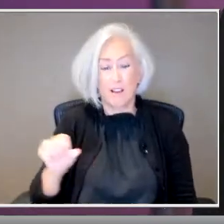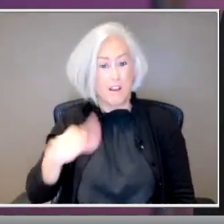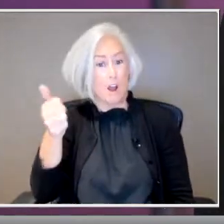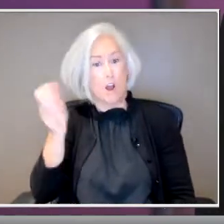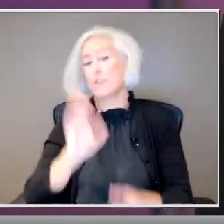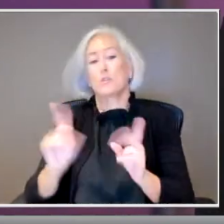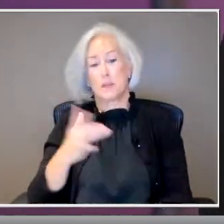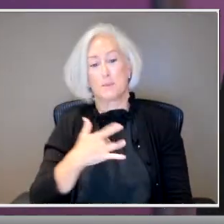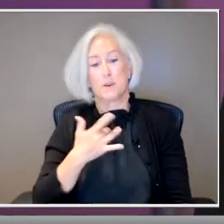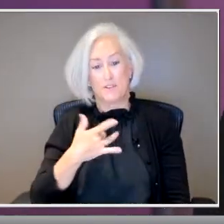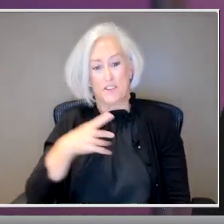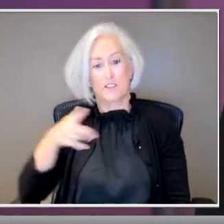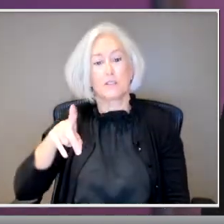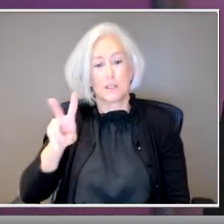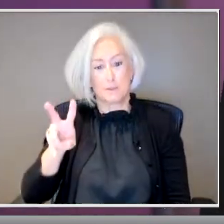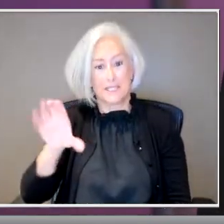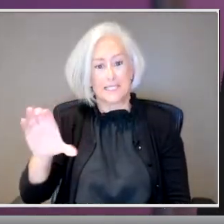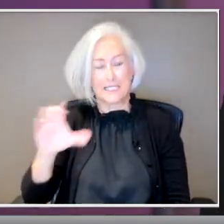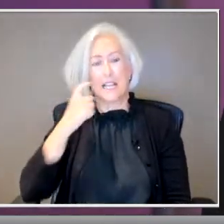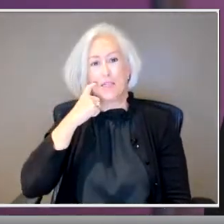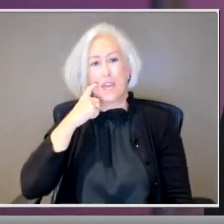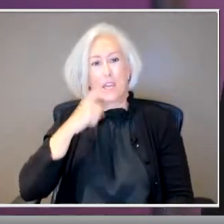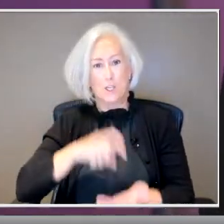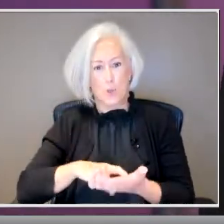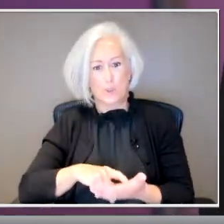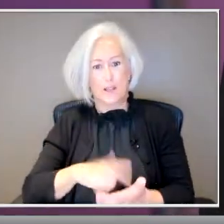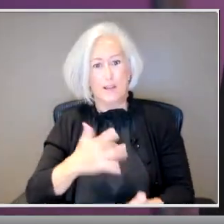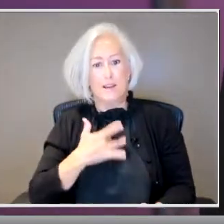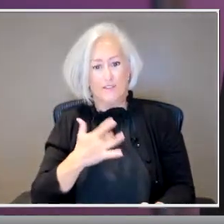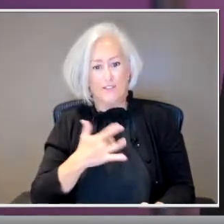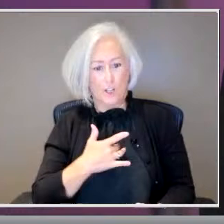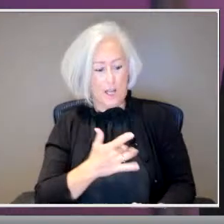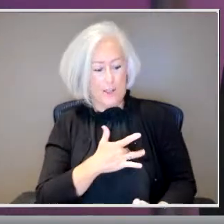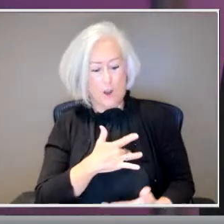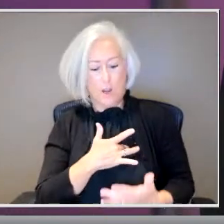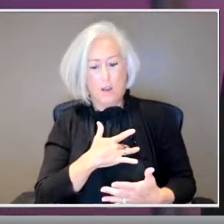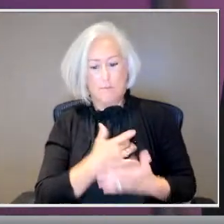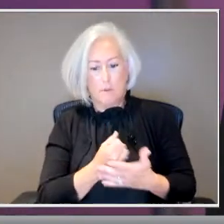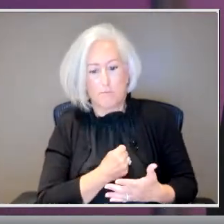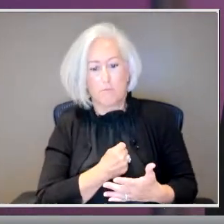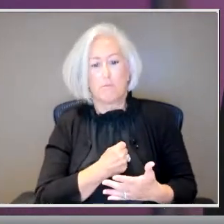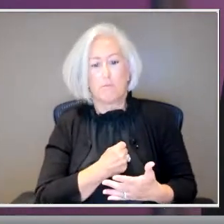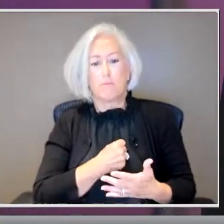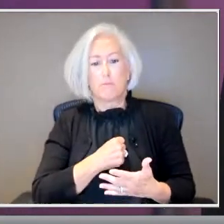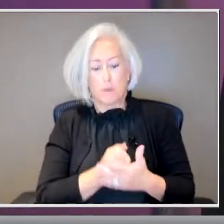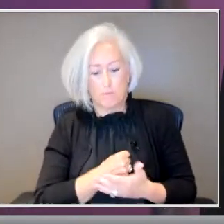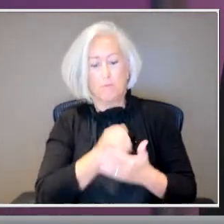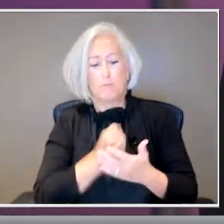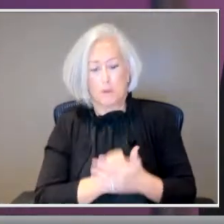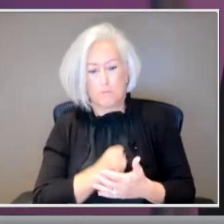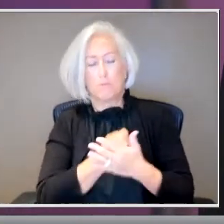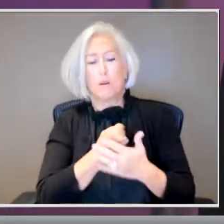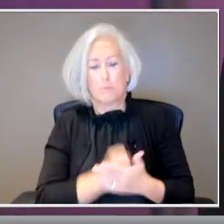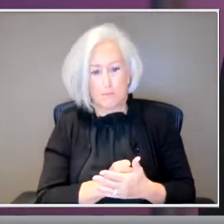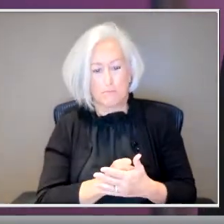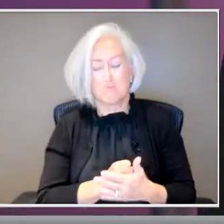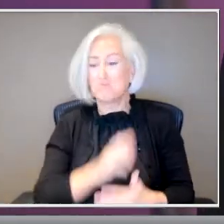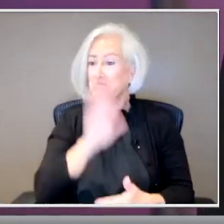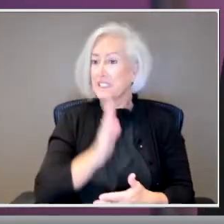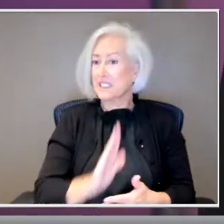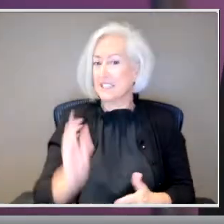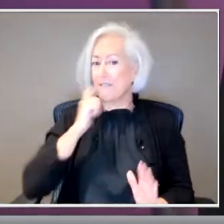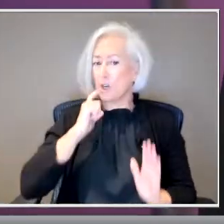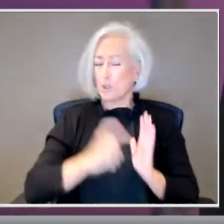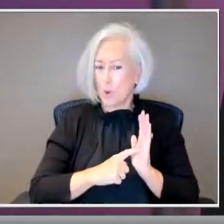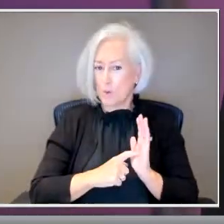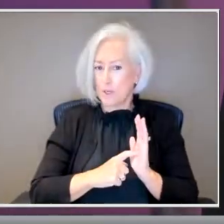they notice first, is that they feel like their heart is skipping a beat. I really never noticed that. My real symptoms were the fatigue,